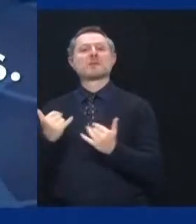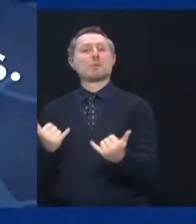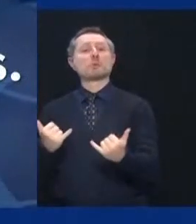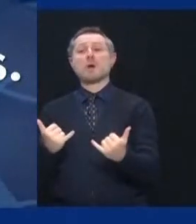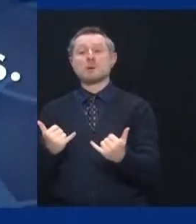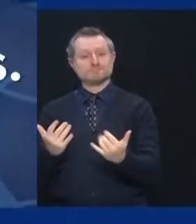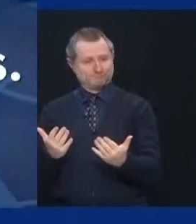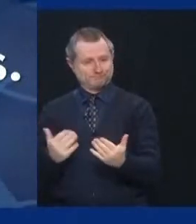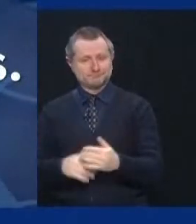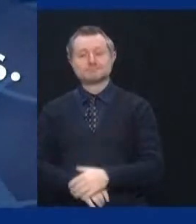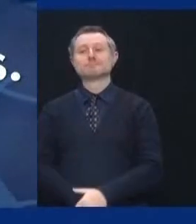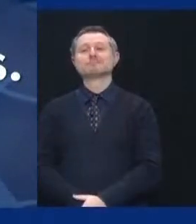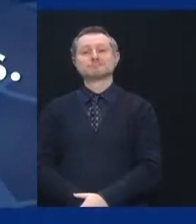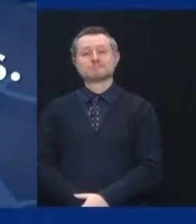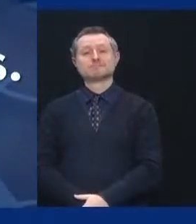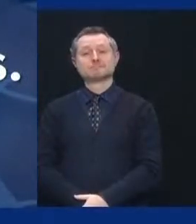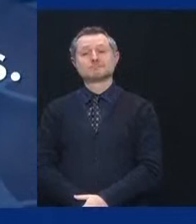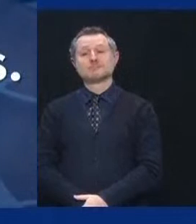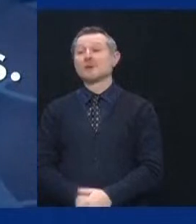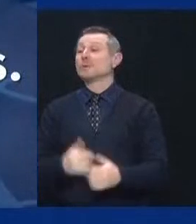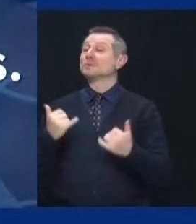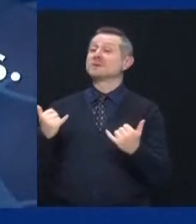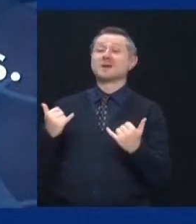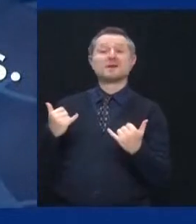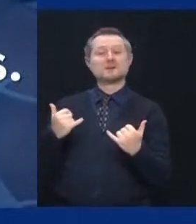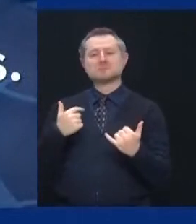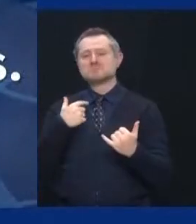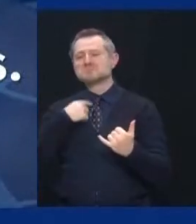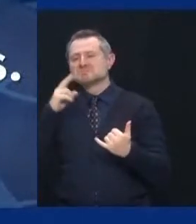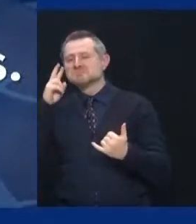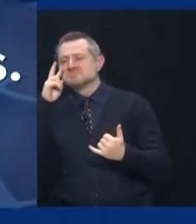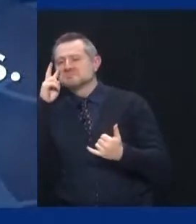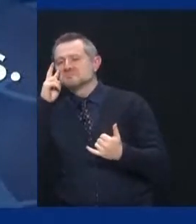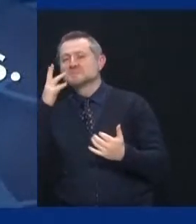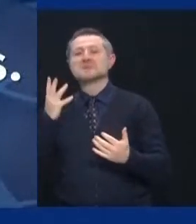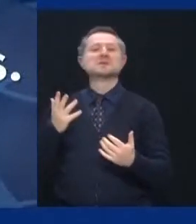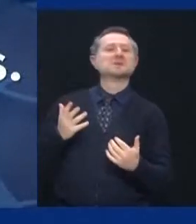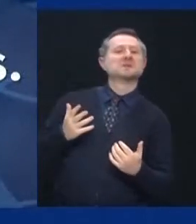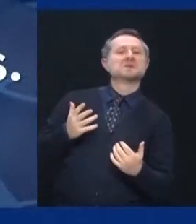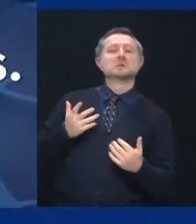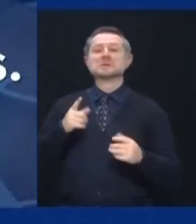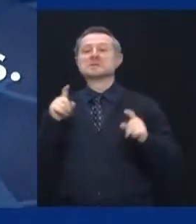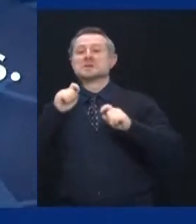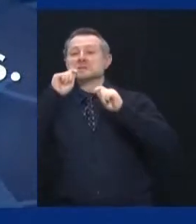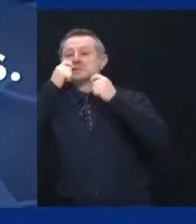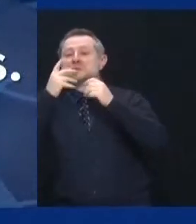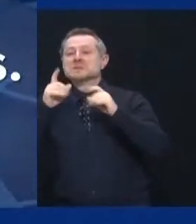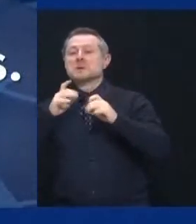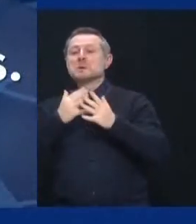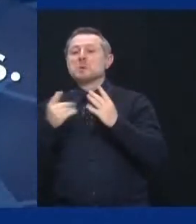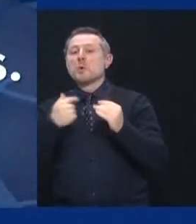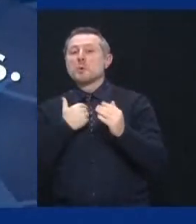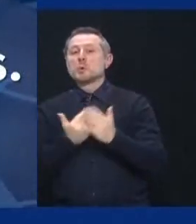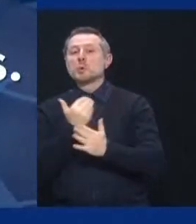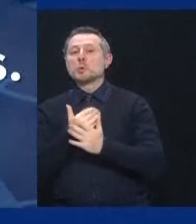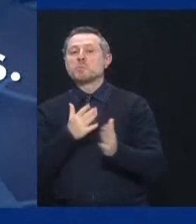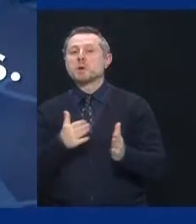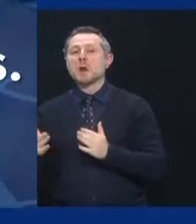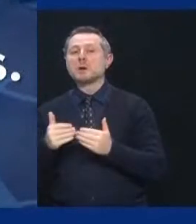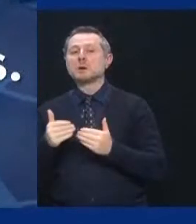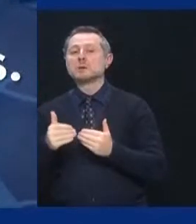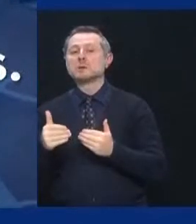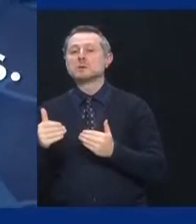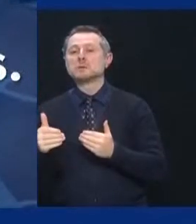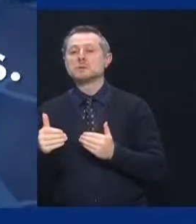York. And we're piloting an expansive testing plan to give us